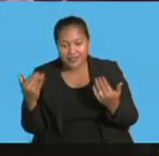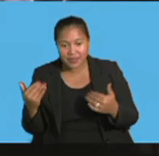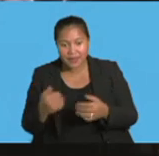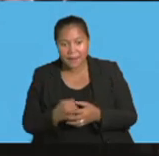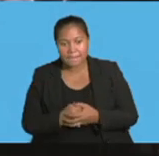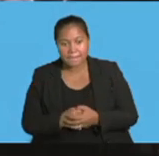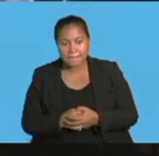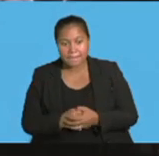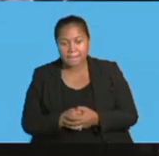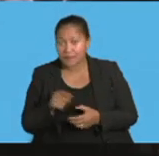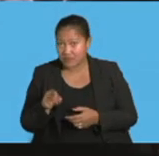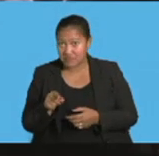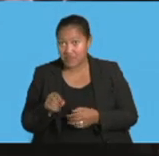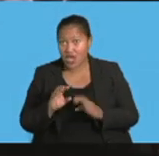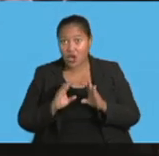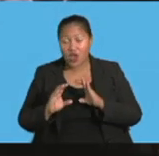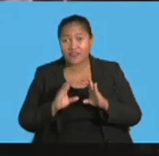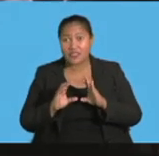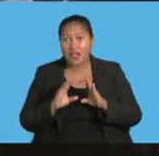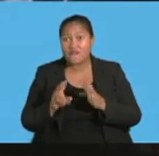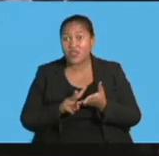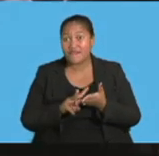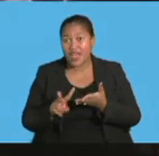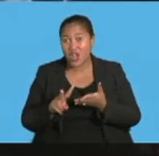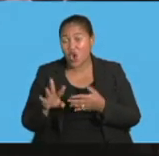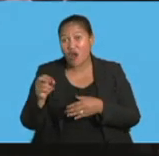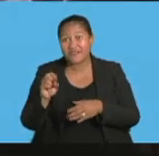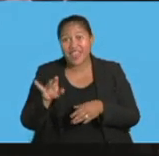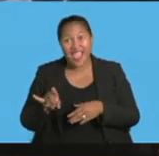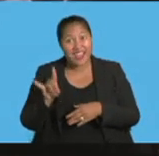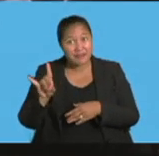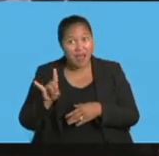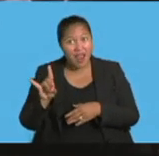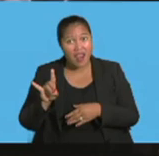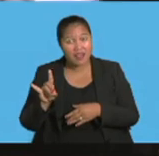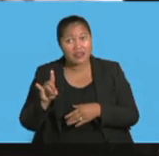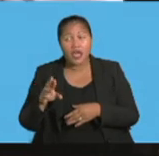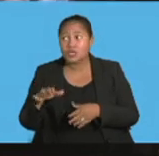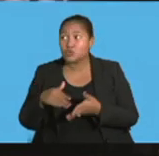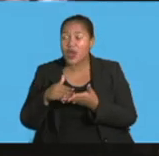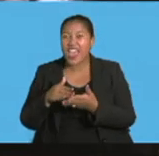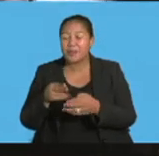Honourable Speaker, this compensation is for the value of the animals culled to help the farmers